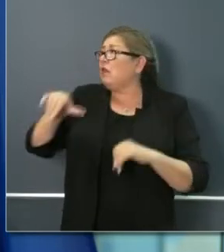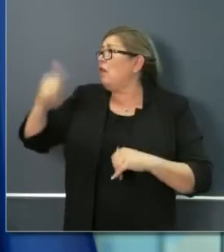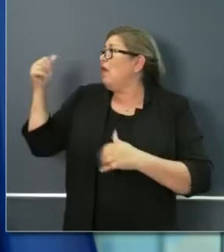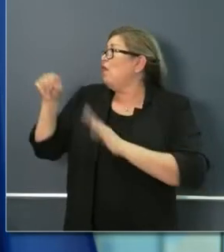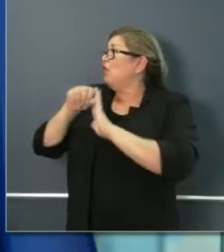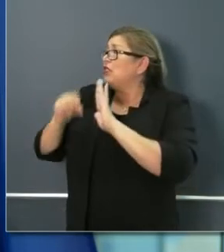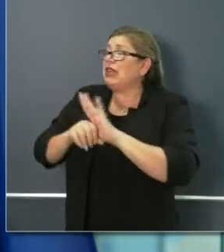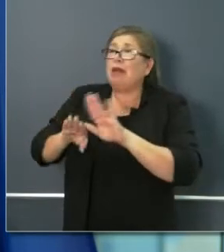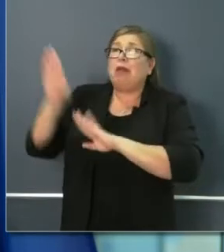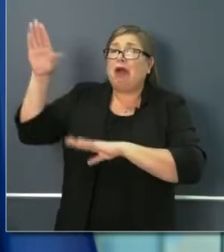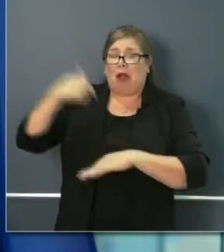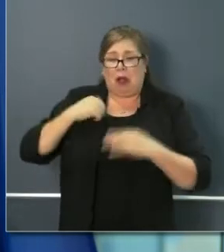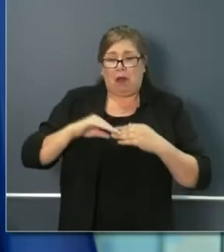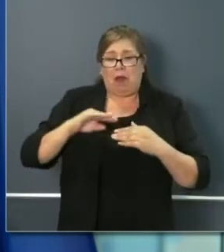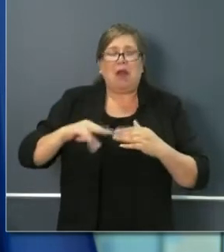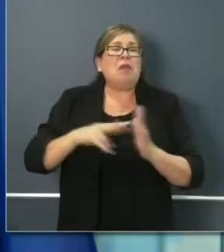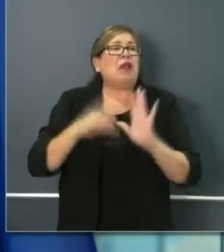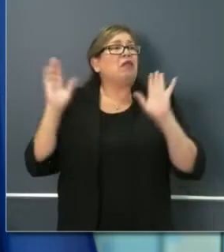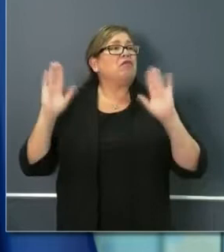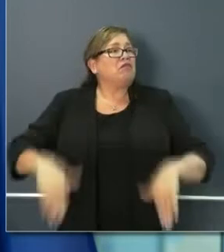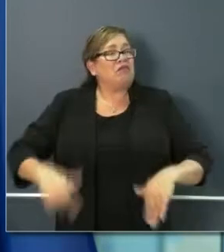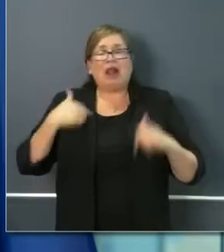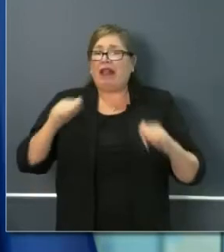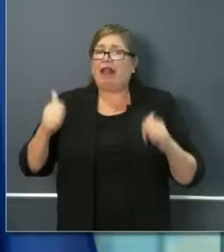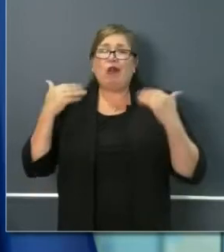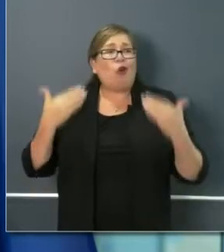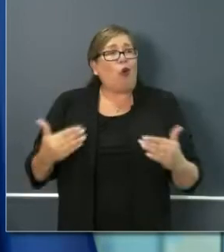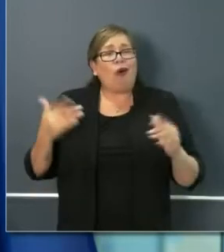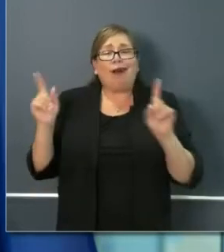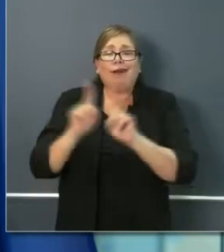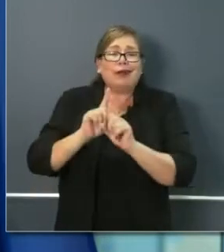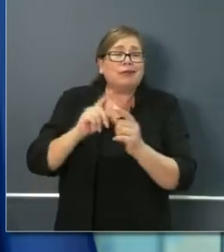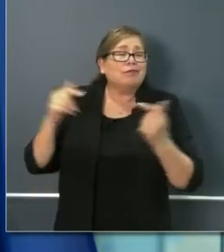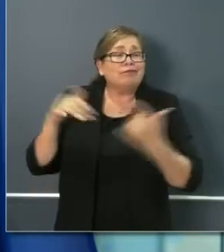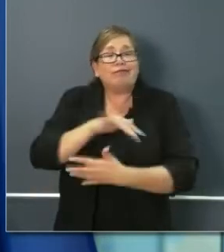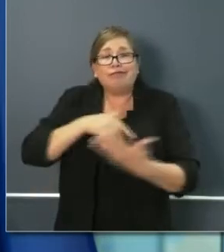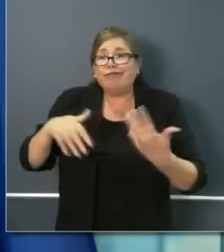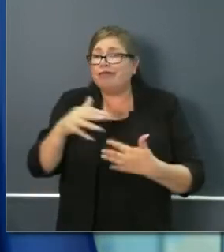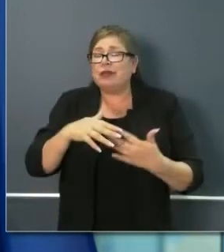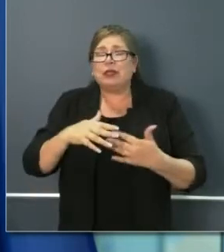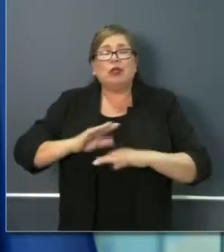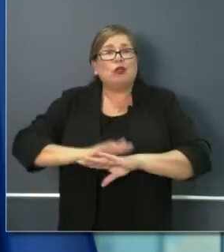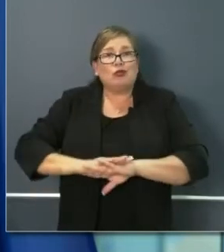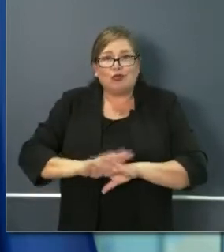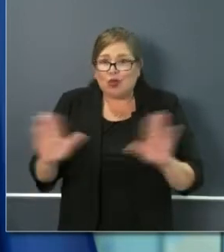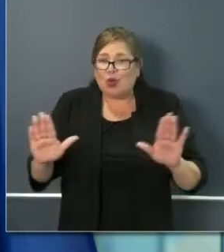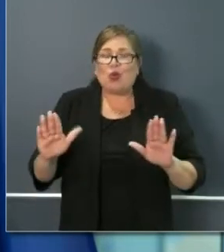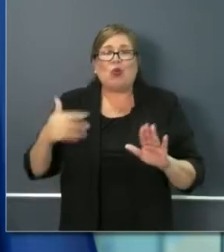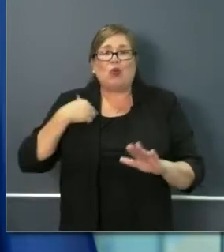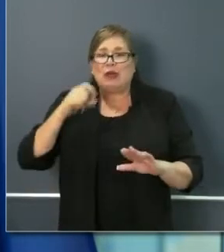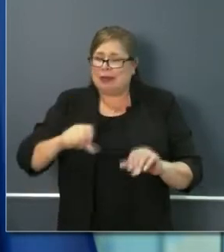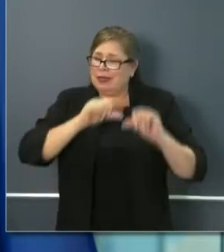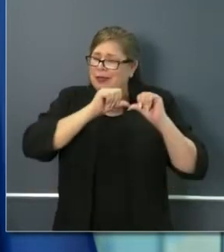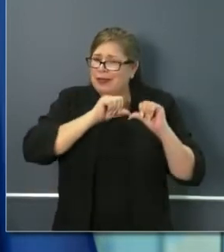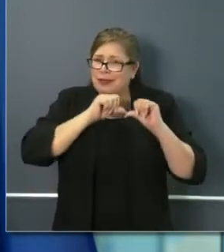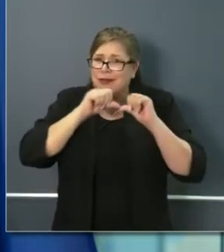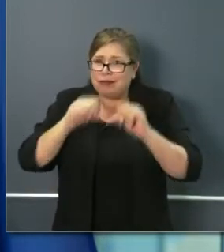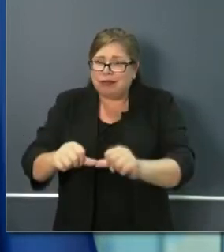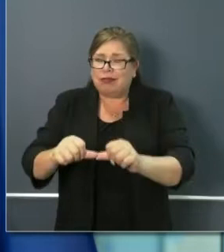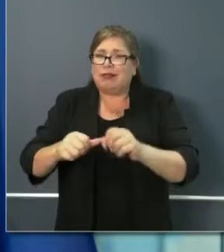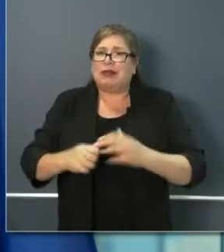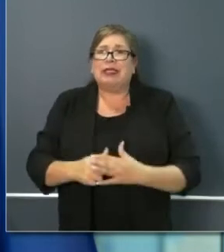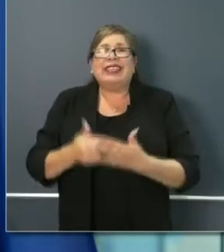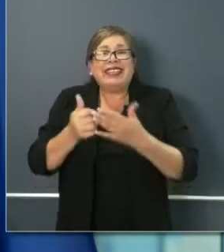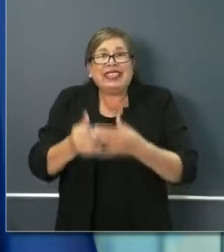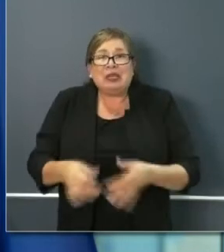prolong this is that we didn't take it seriously and we didn't recognize some of the early signs of success. But success is defined by buying